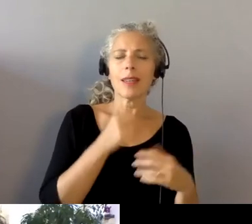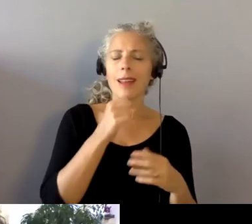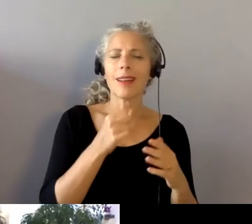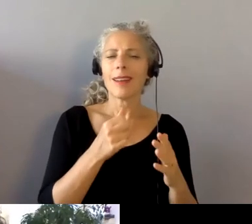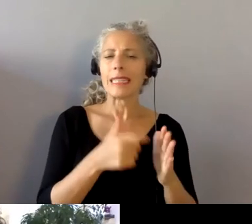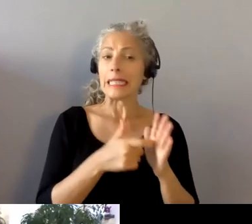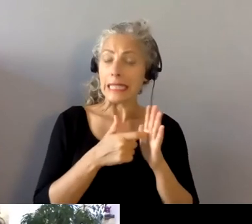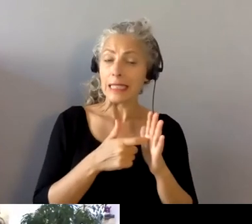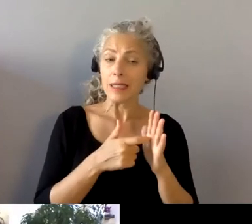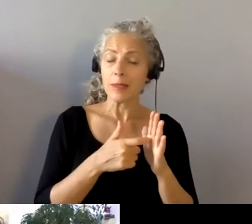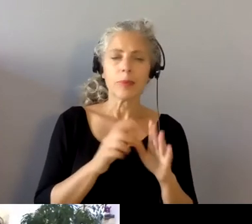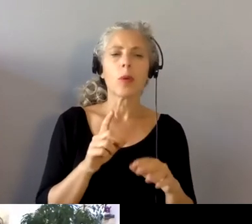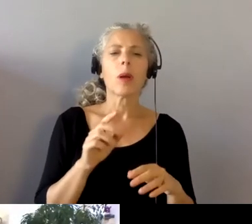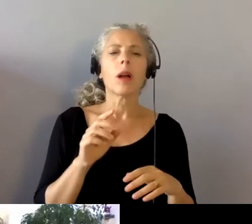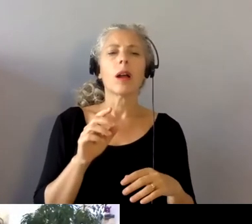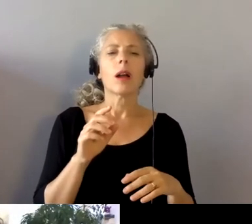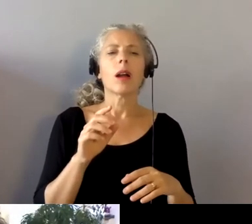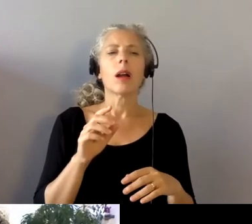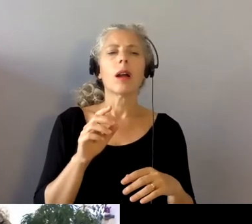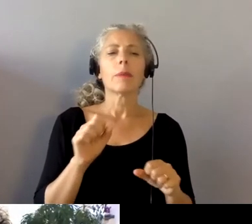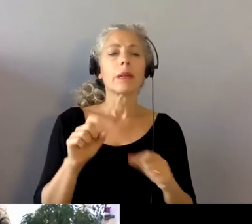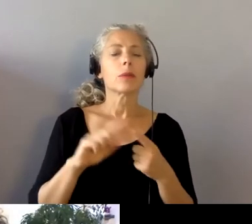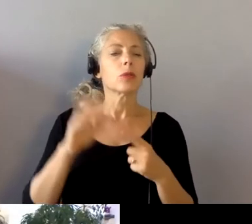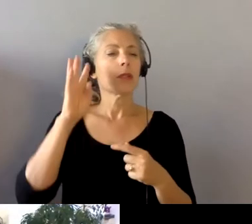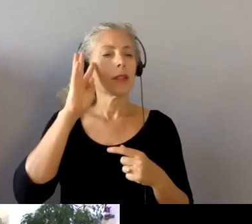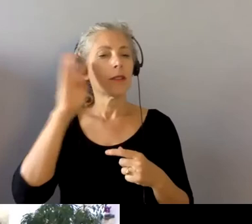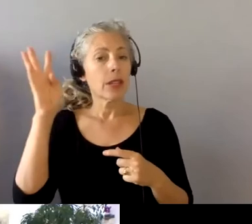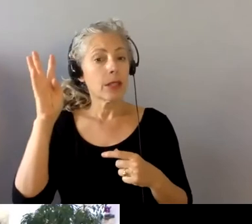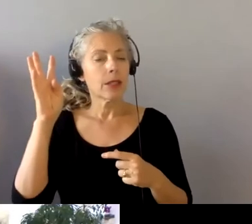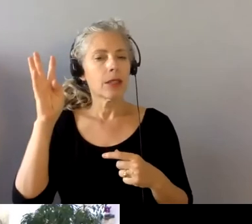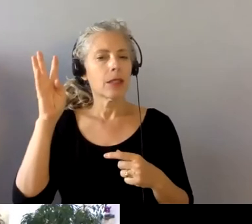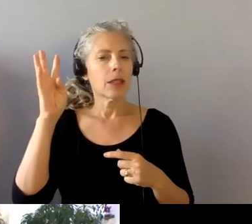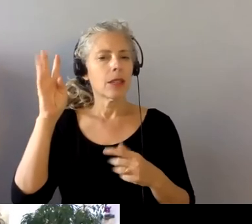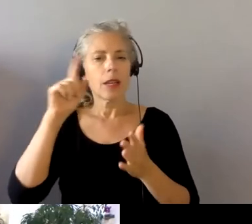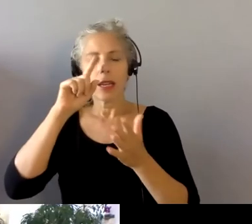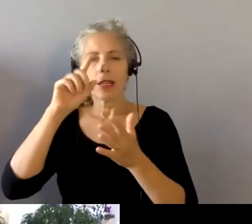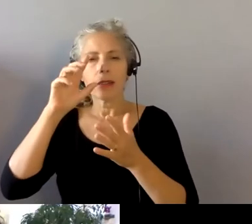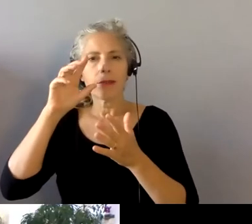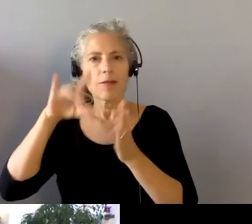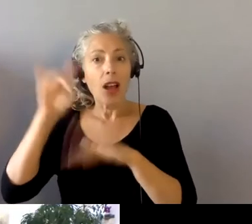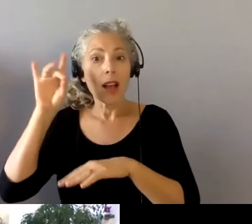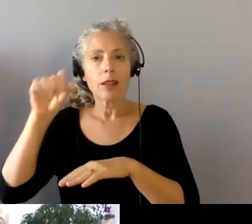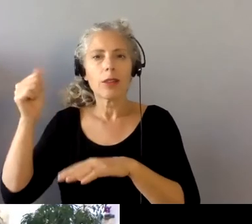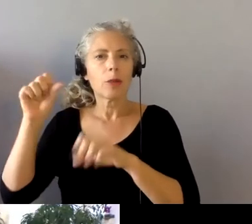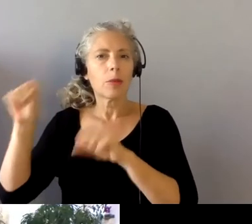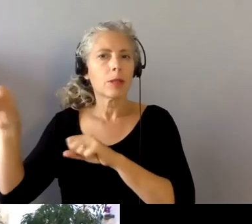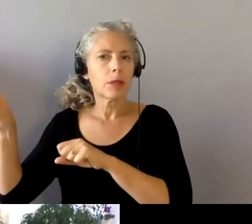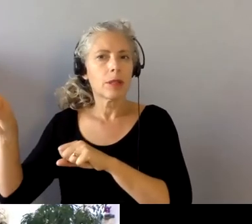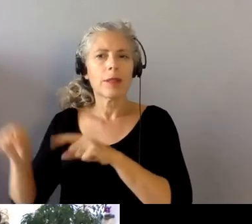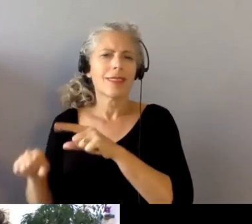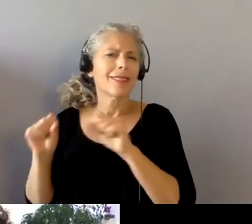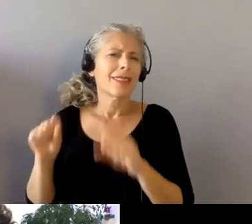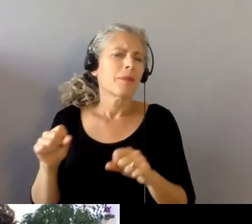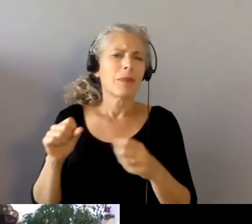but on being able to invent and mine another possibility. That can be thought of as many, many